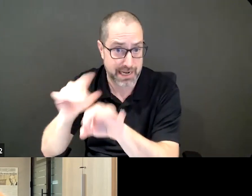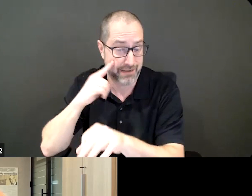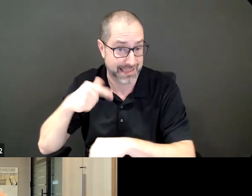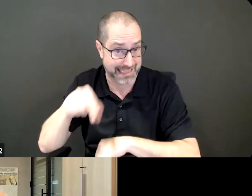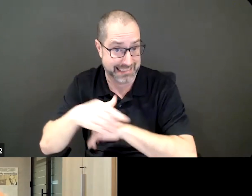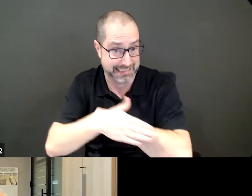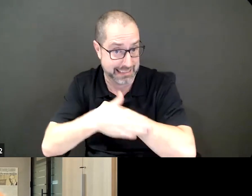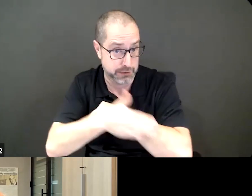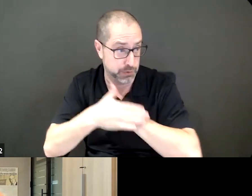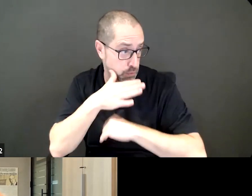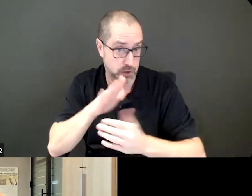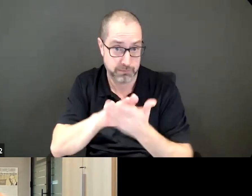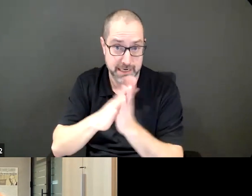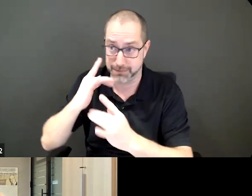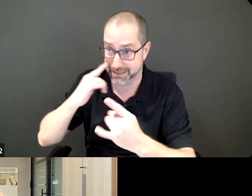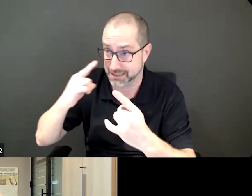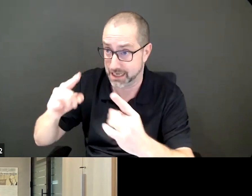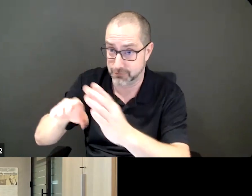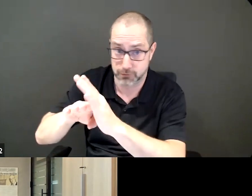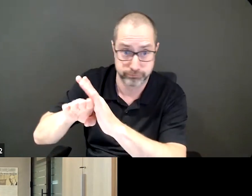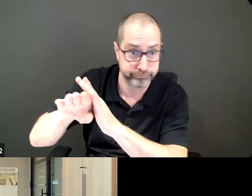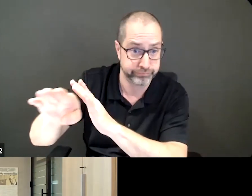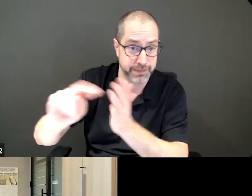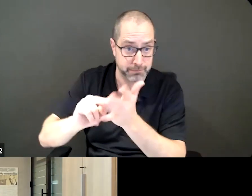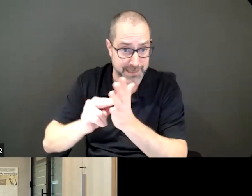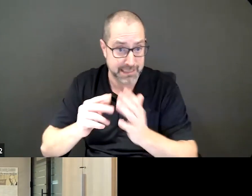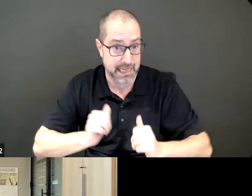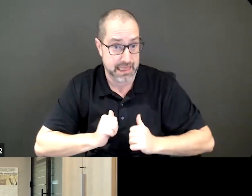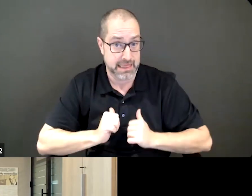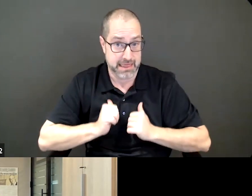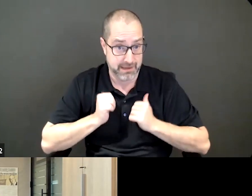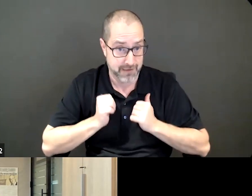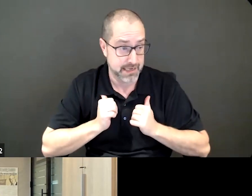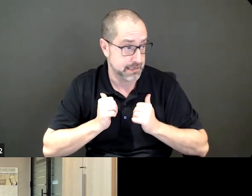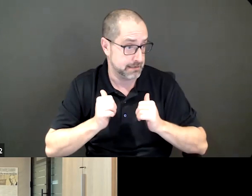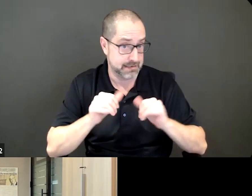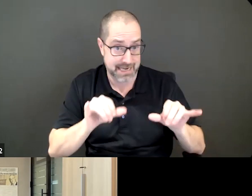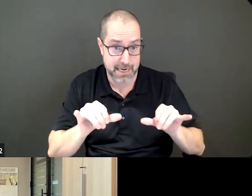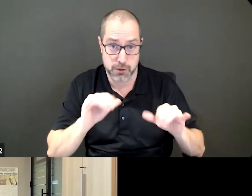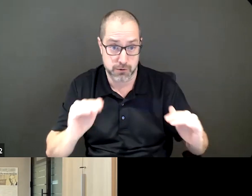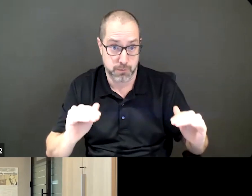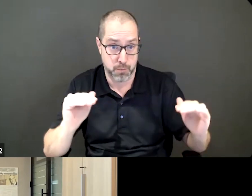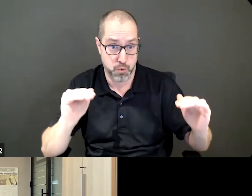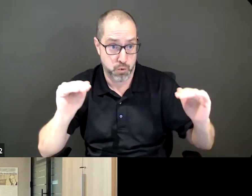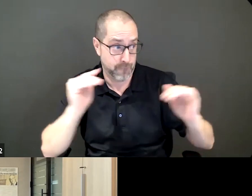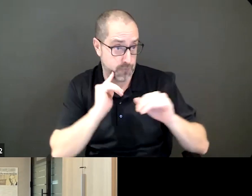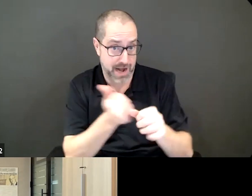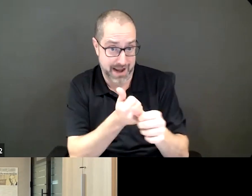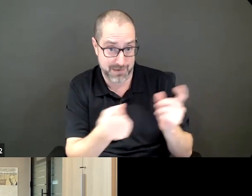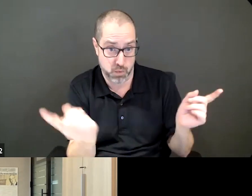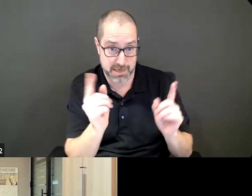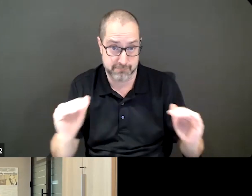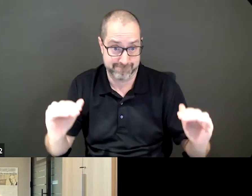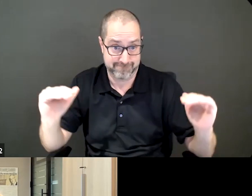providing growing living standards for Canadians and opportunity for Canadians, that we're going to have to look at doing things